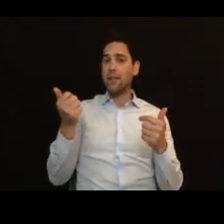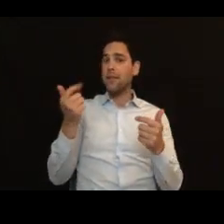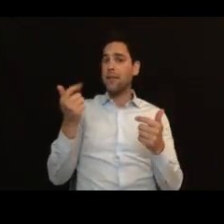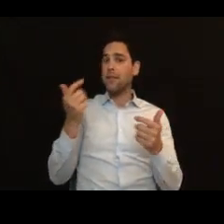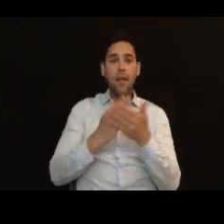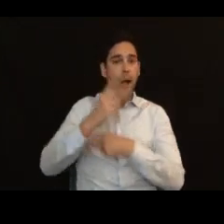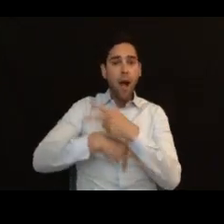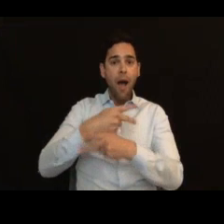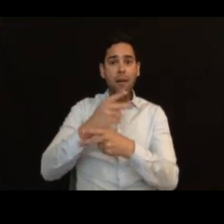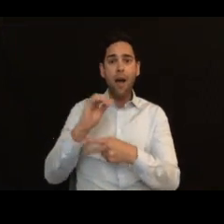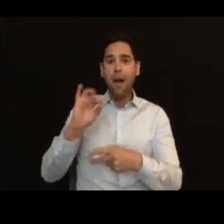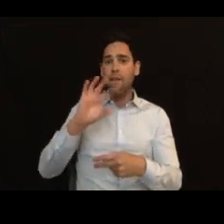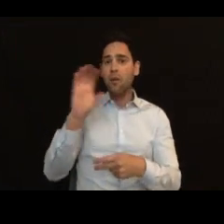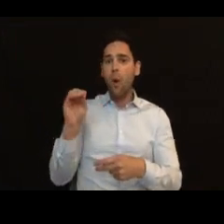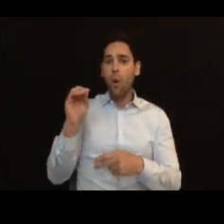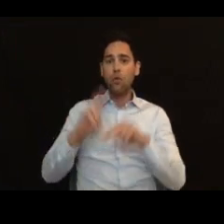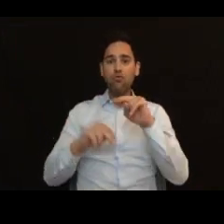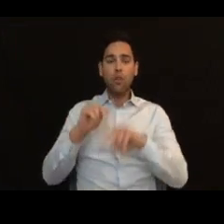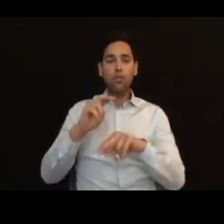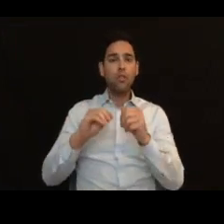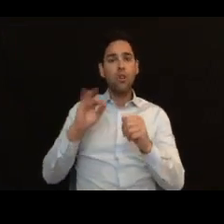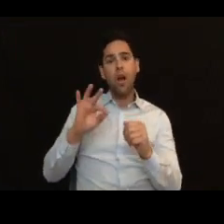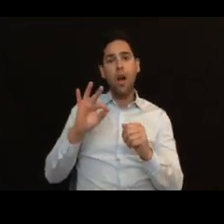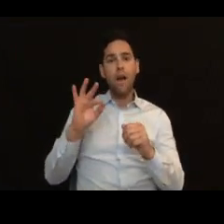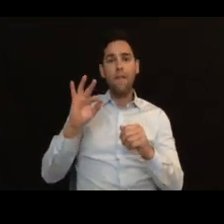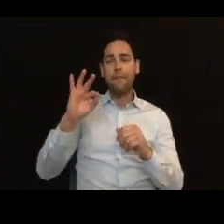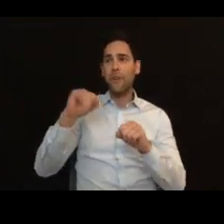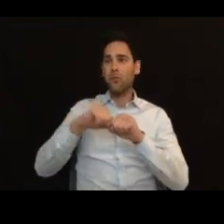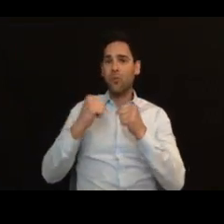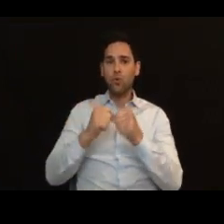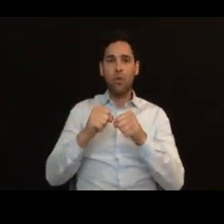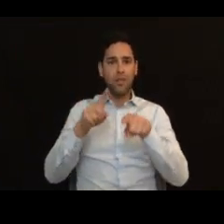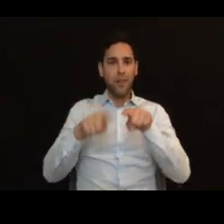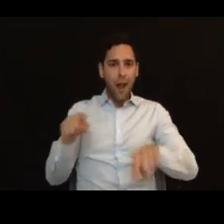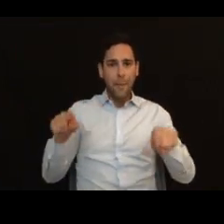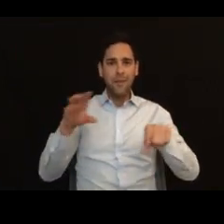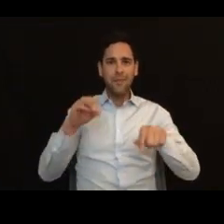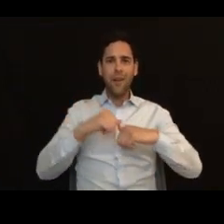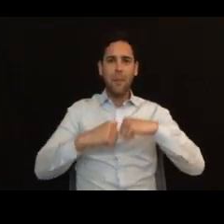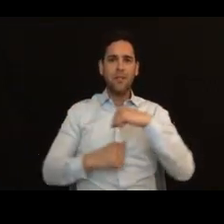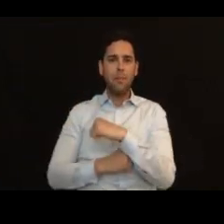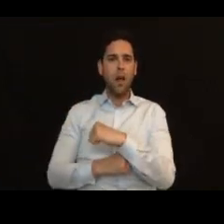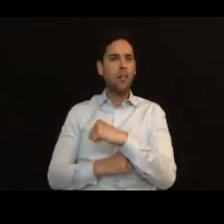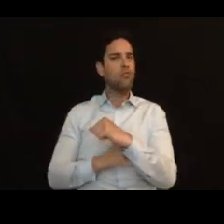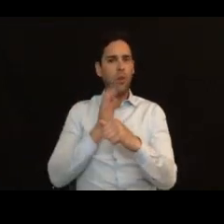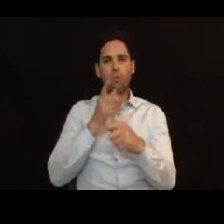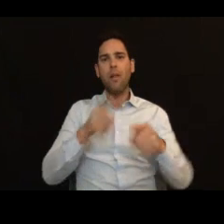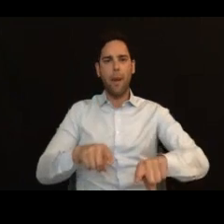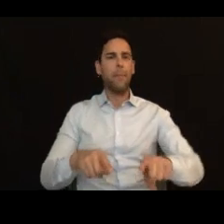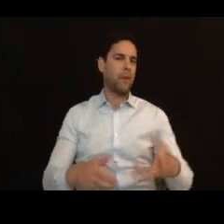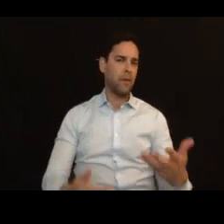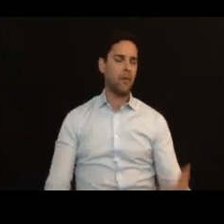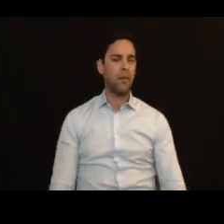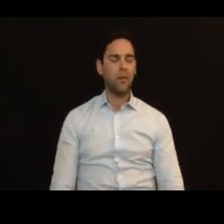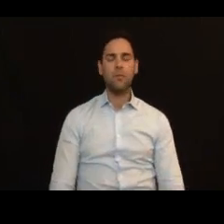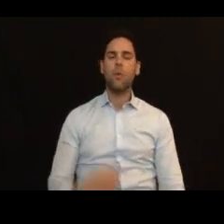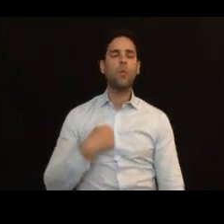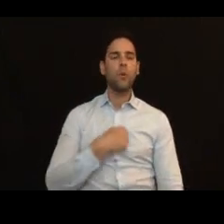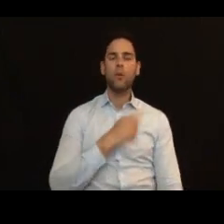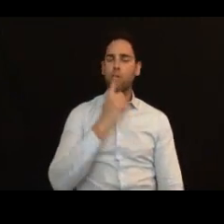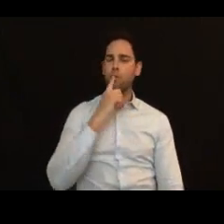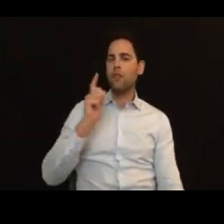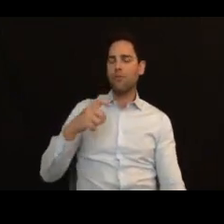of social dynamics and co-construction of epistemology happening. So we should really be